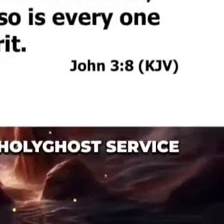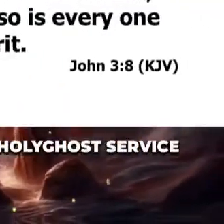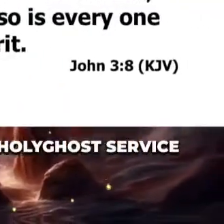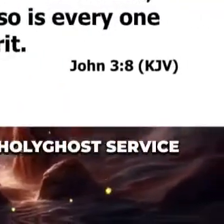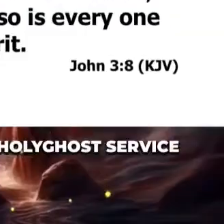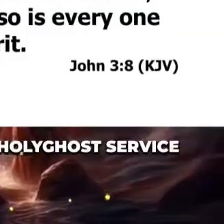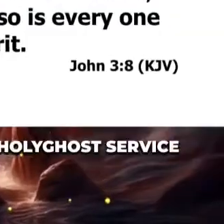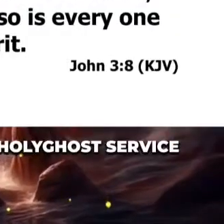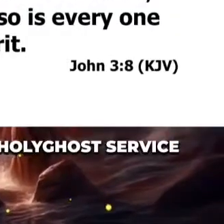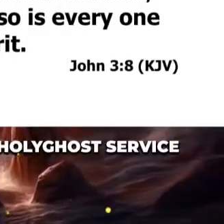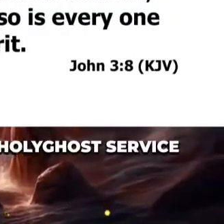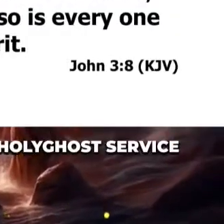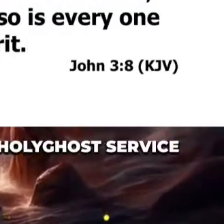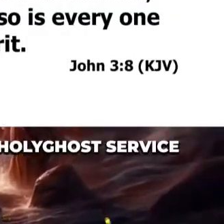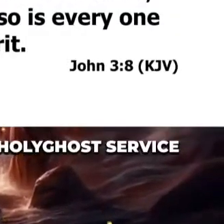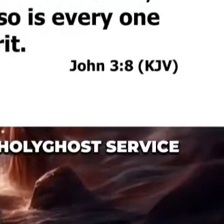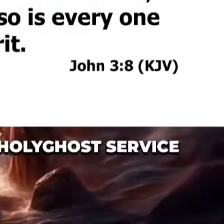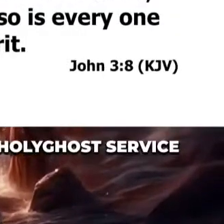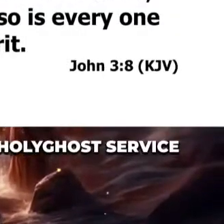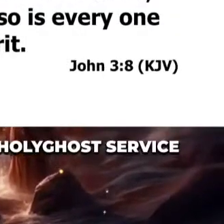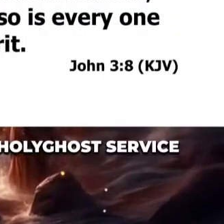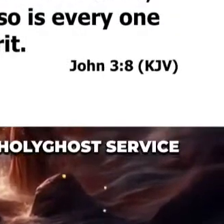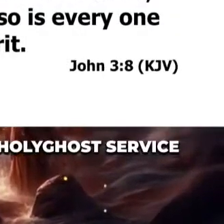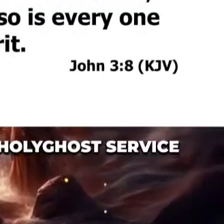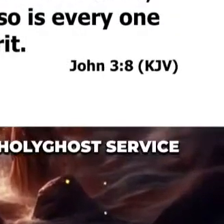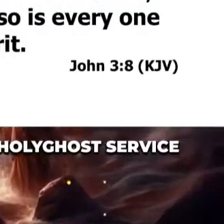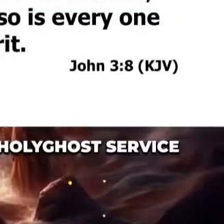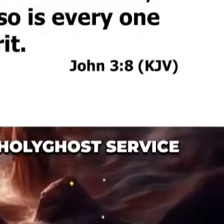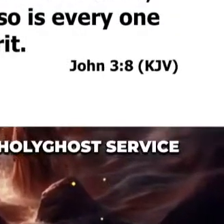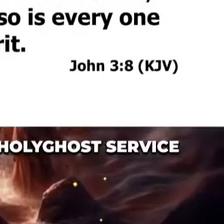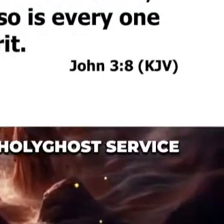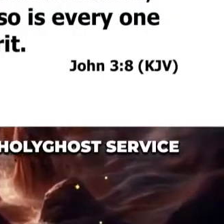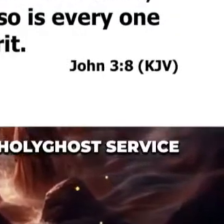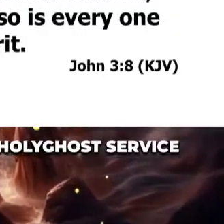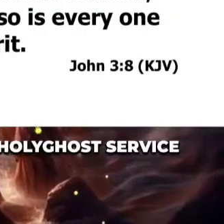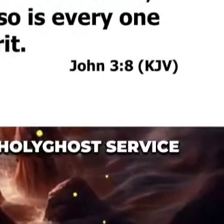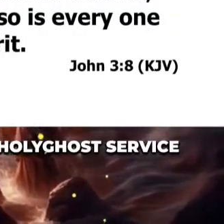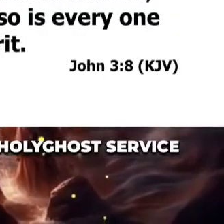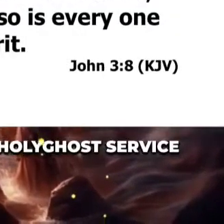where it comes from and where it goes. I will stop there.